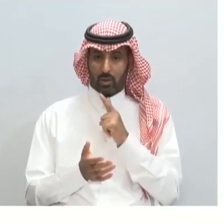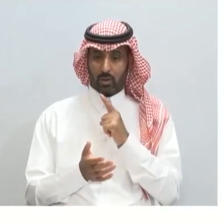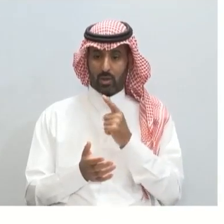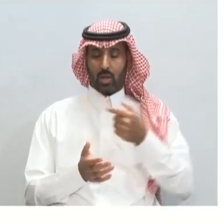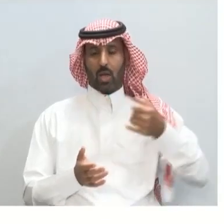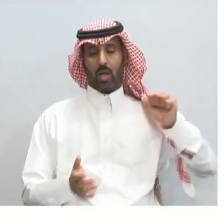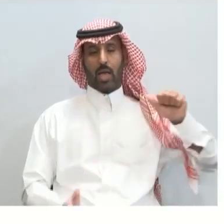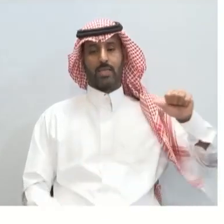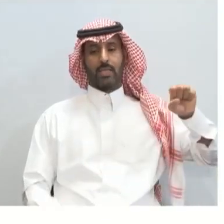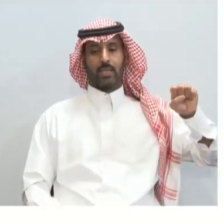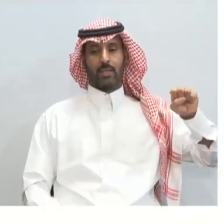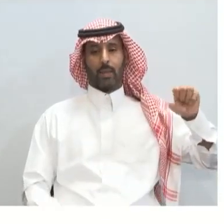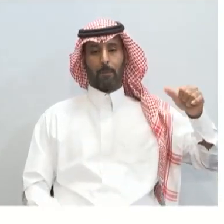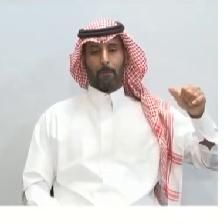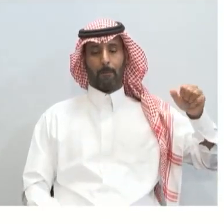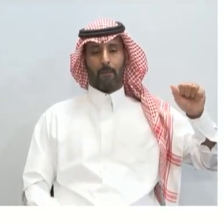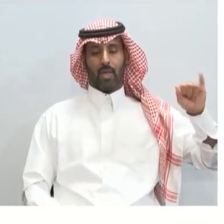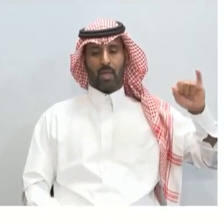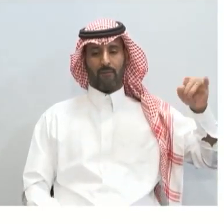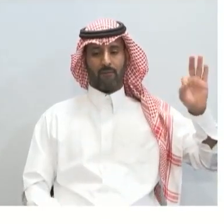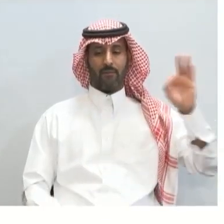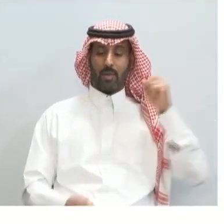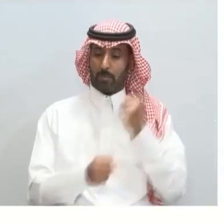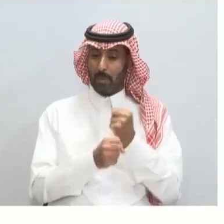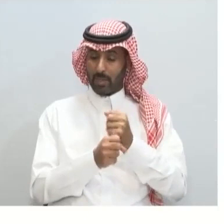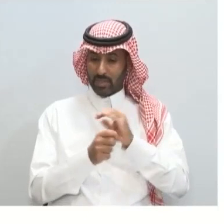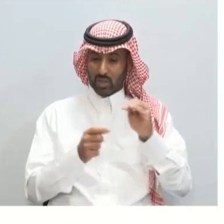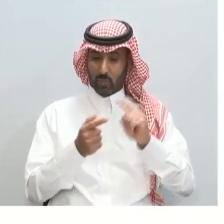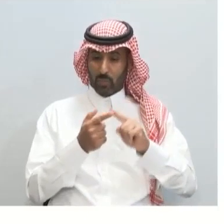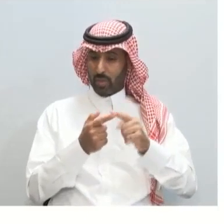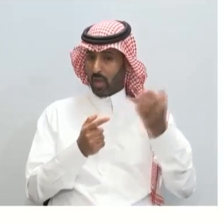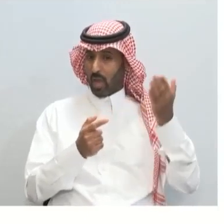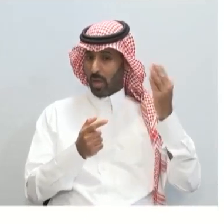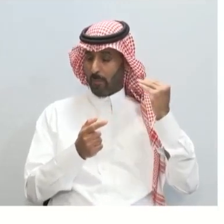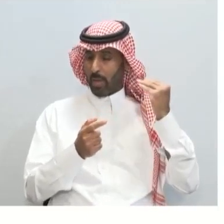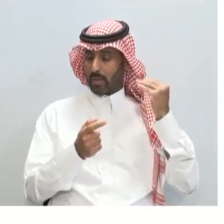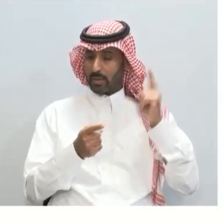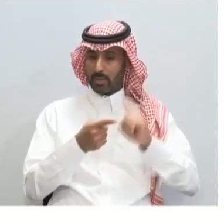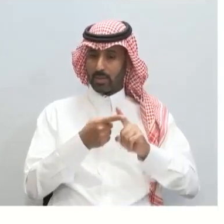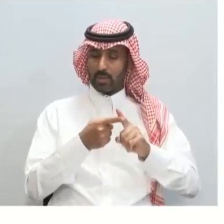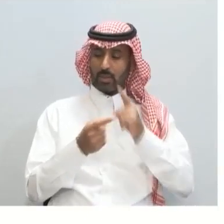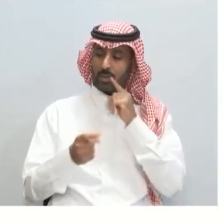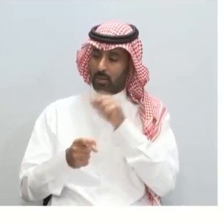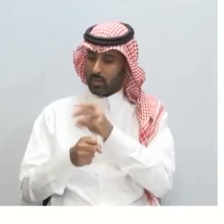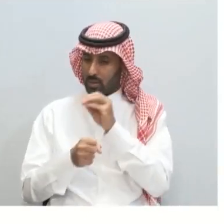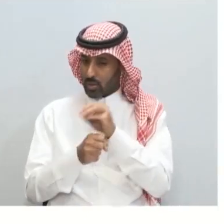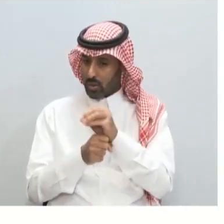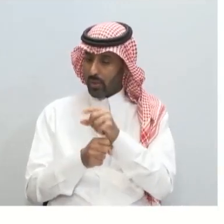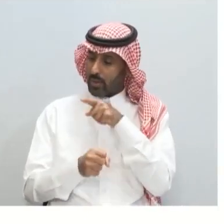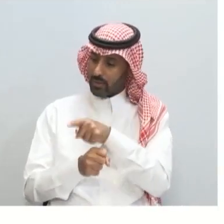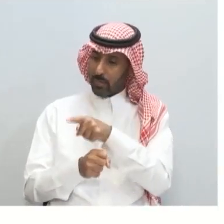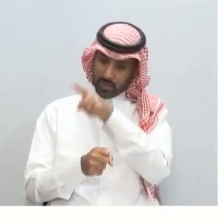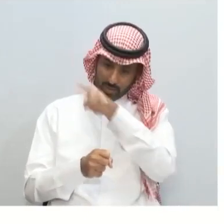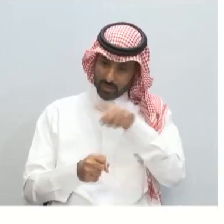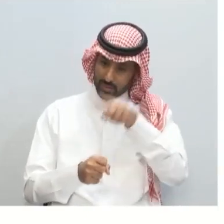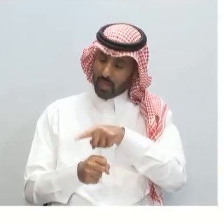if and as though plus a past tense or a past perfect tense verb to suggest that something is not